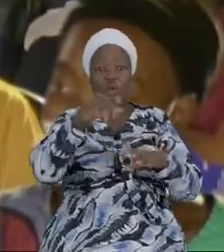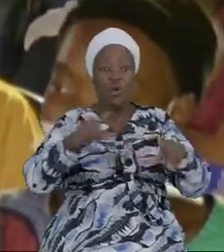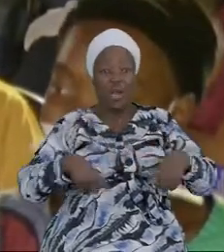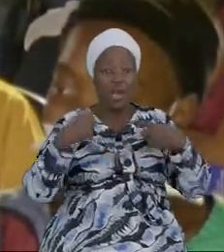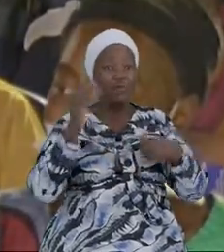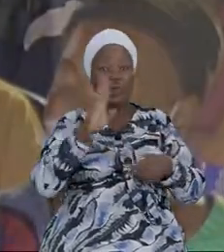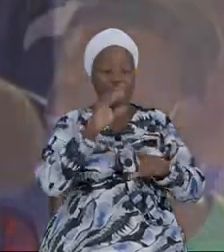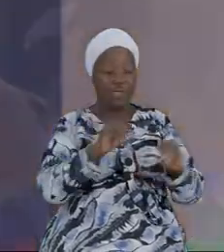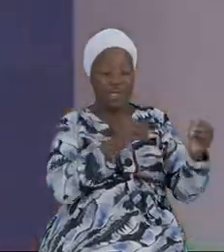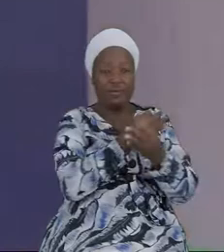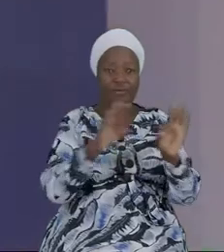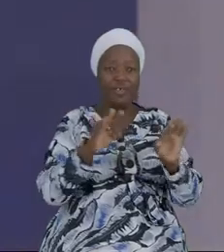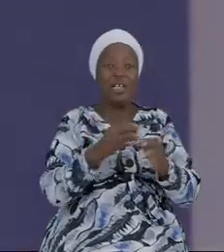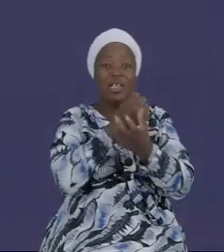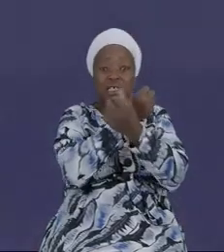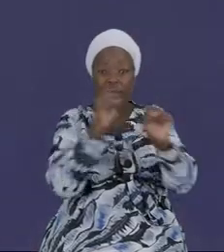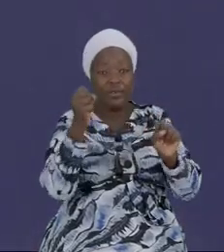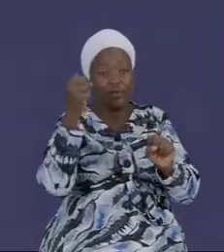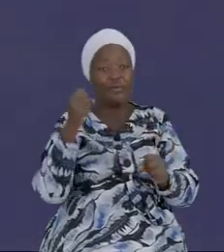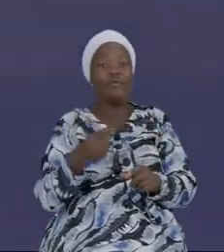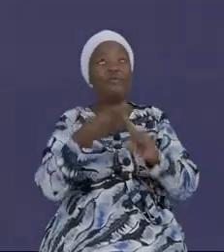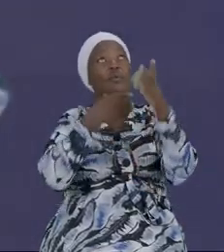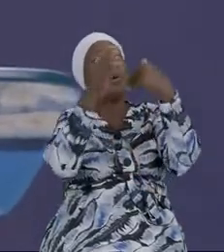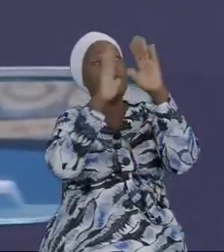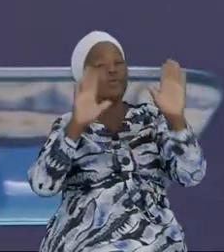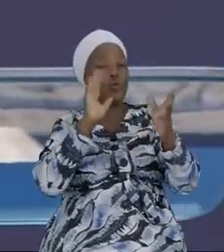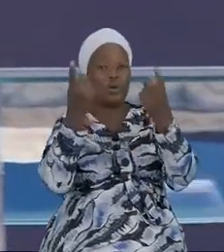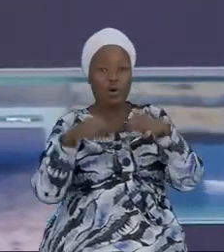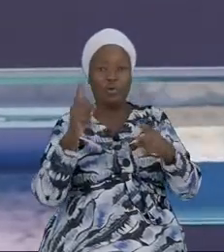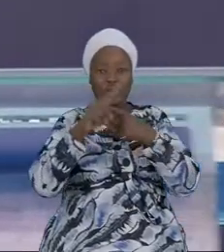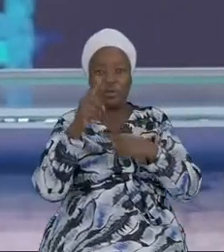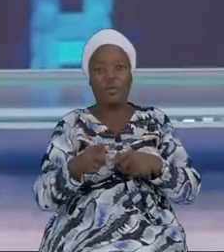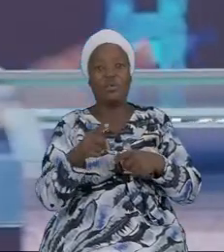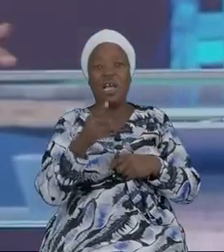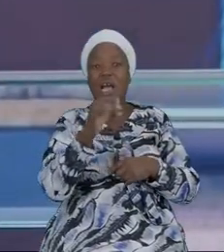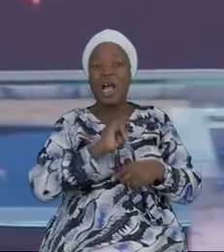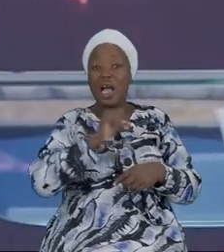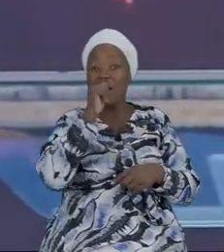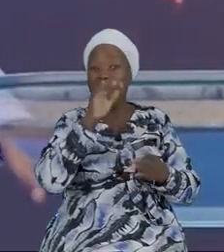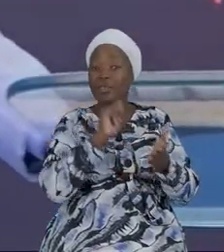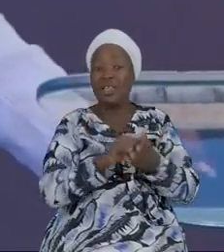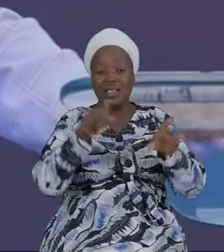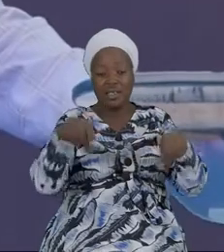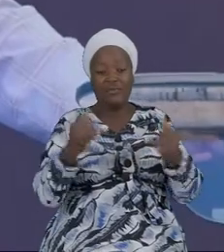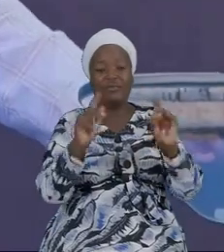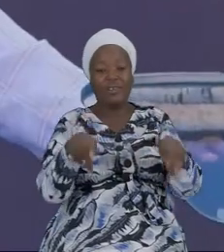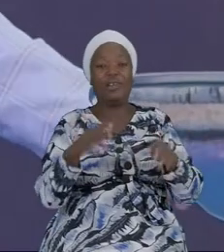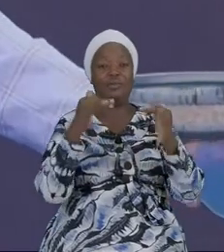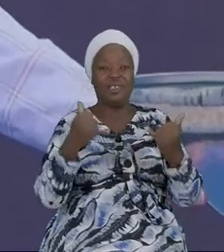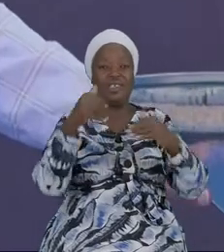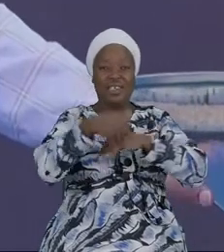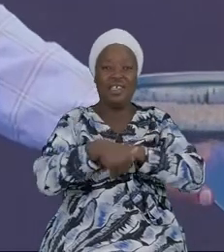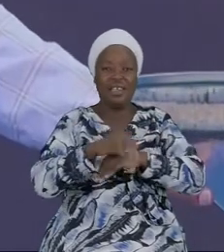life will be set free. Salvation from heaven will come unto you. I am that Philip tonight.